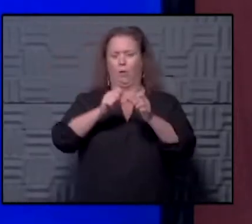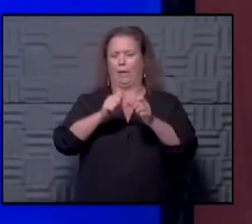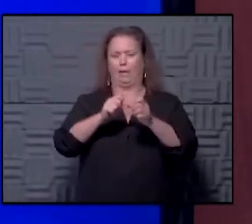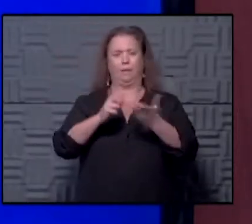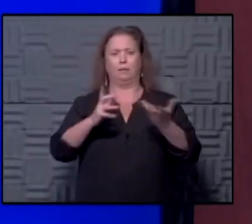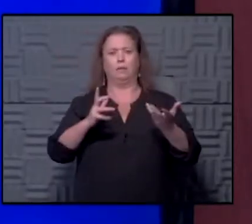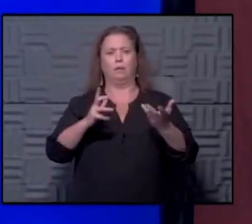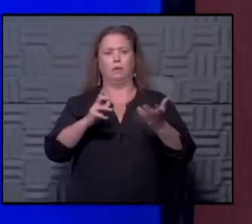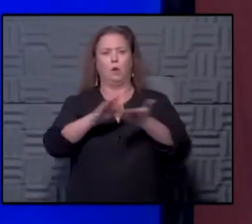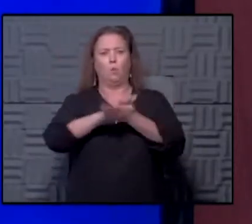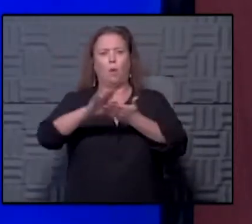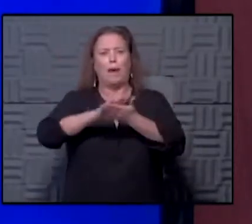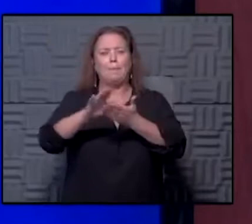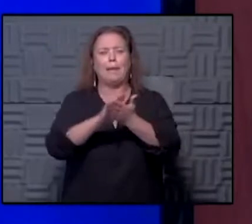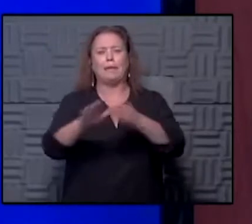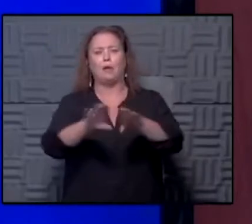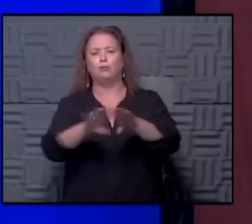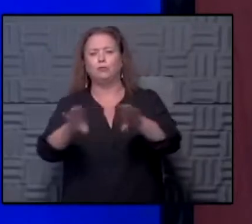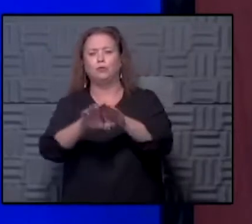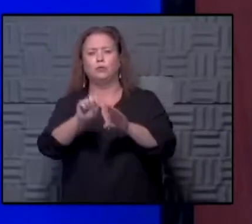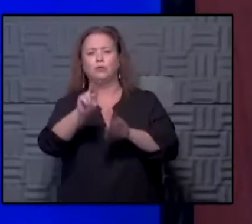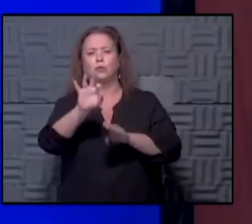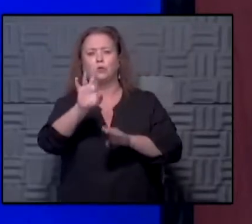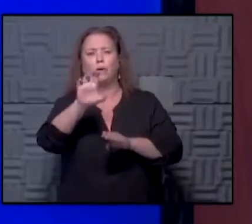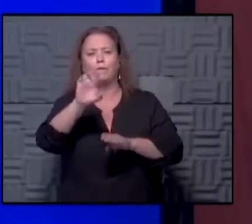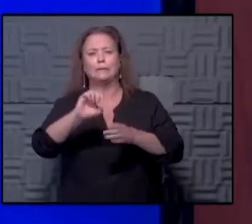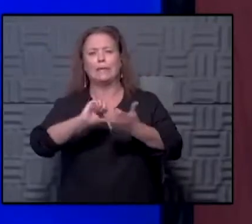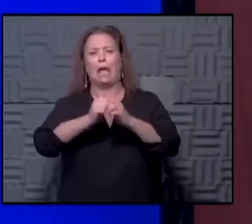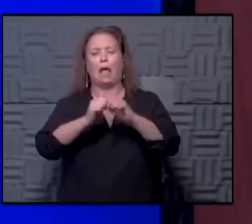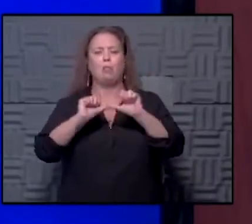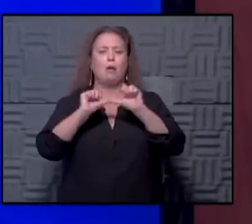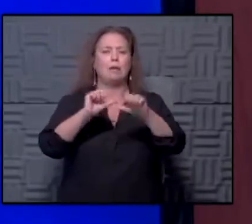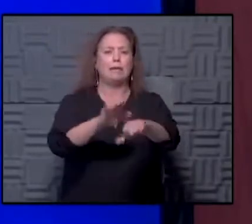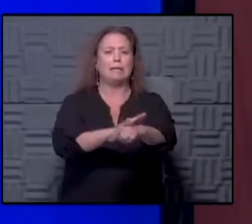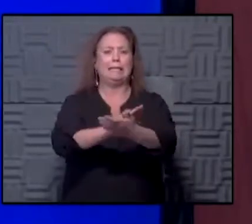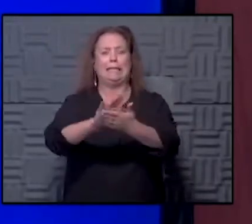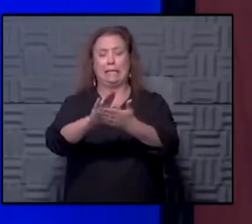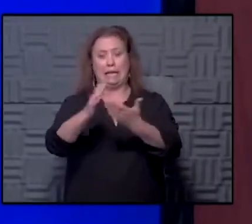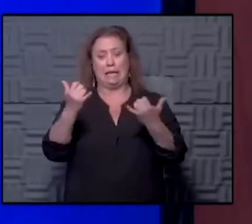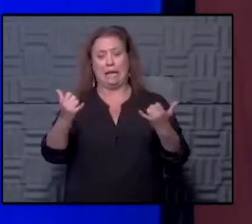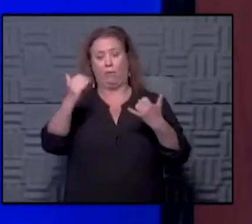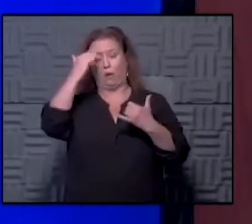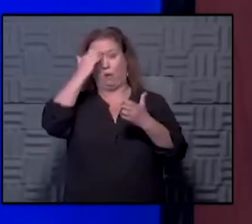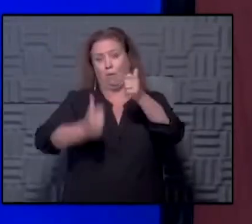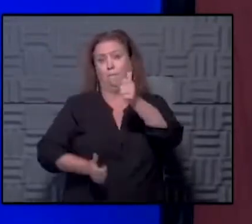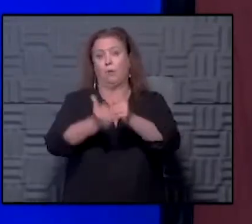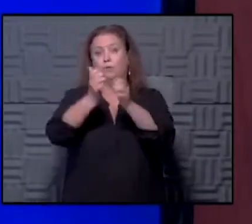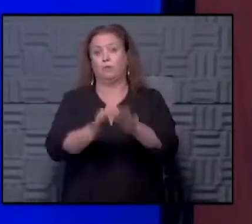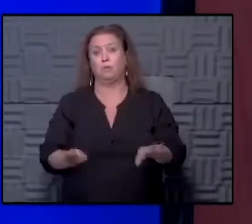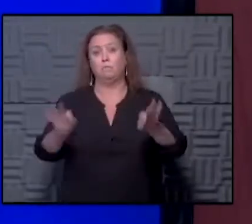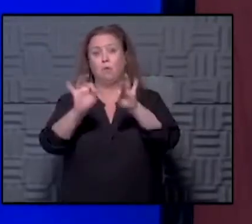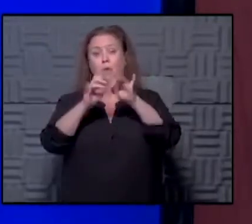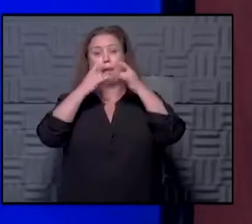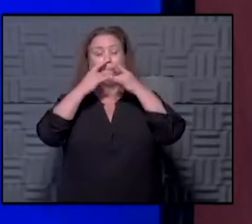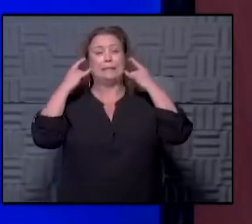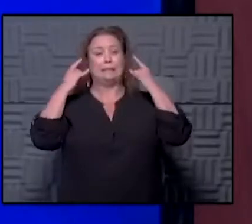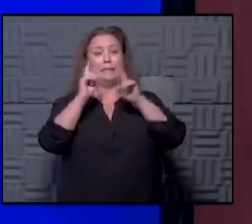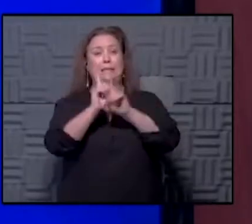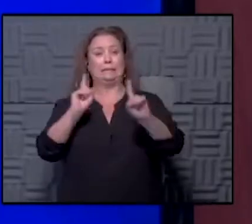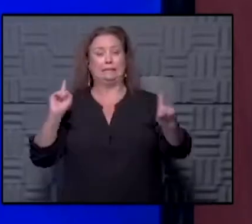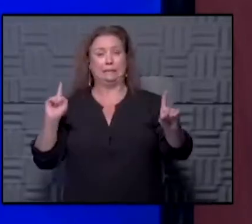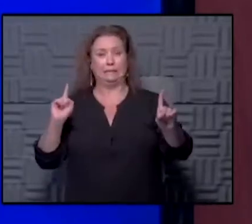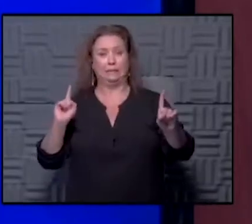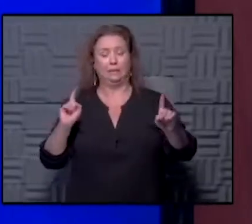thing about wiping down surfaces and how long the surface had to be clean and blah, blah, blah. And now we know that really the most important thing is masking and social